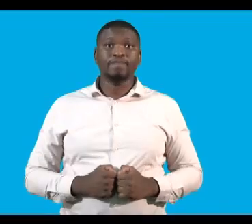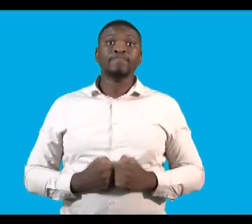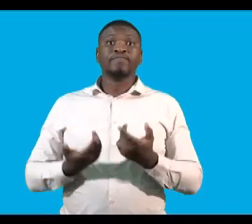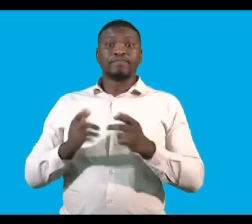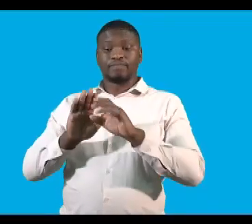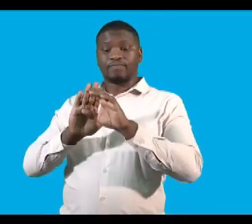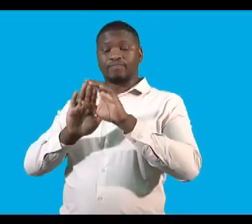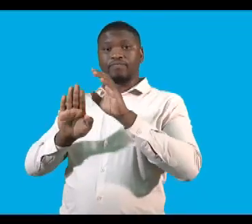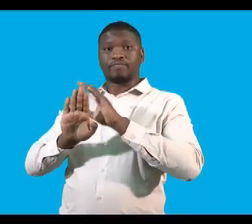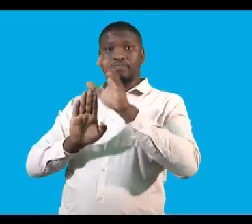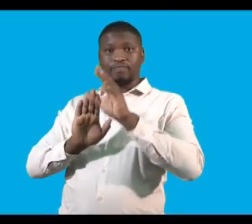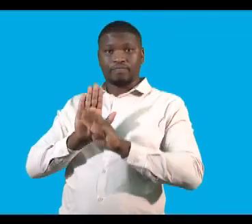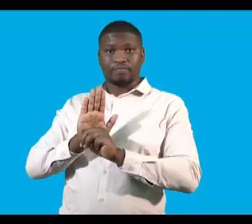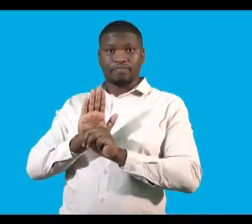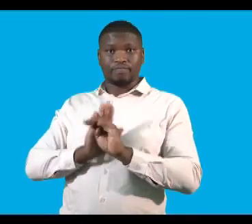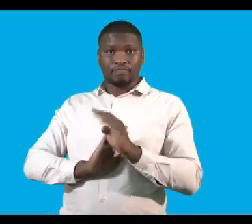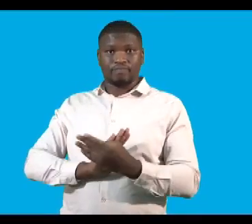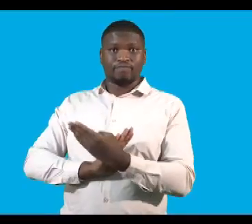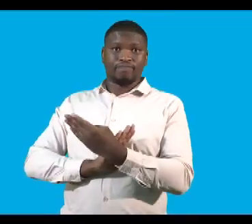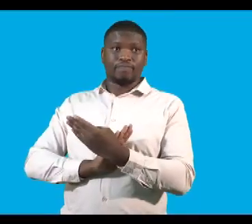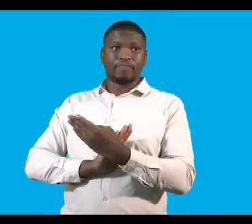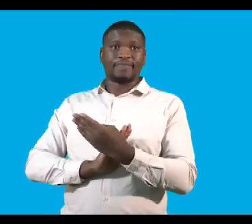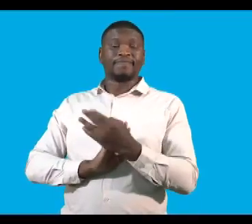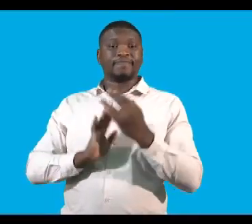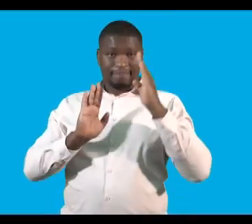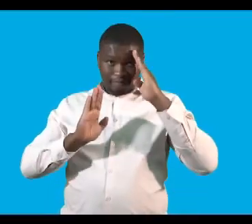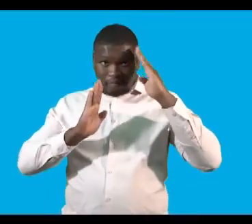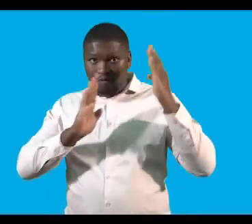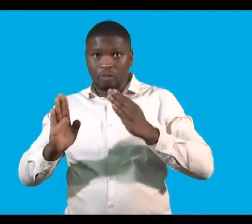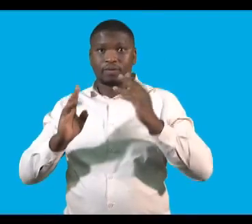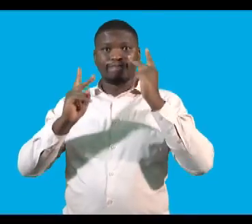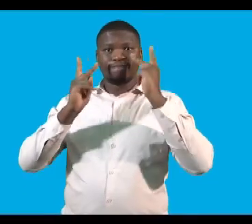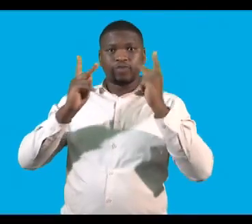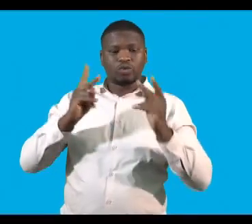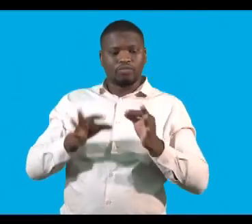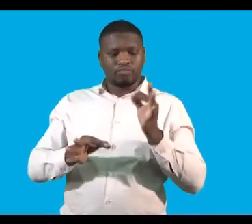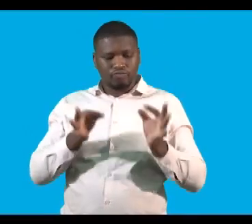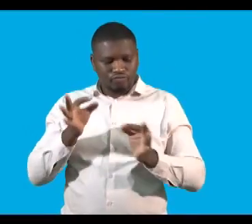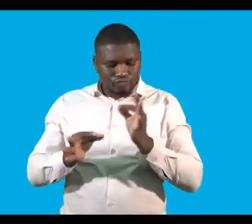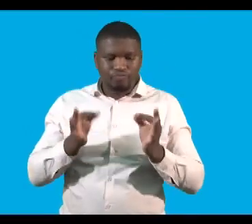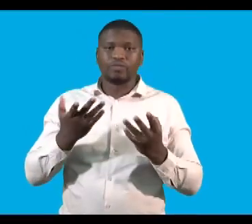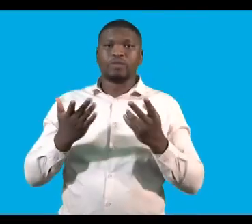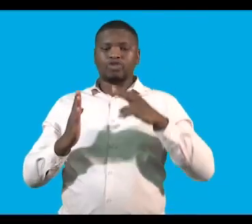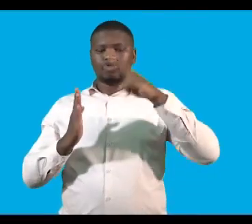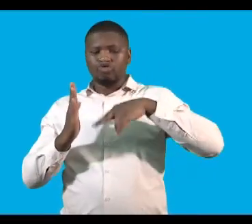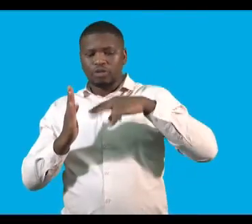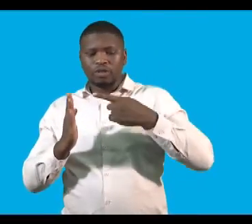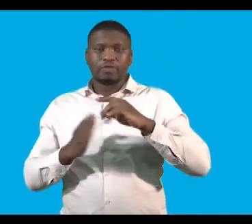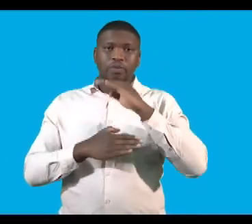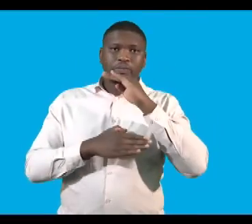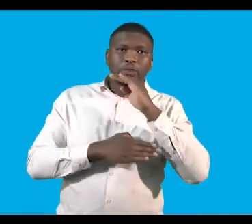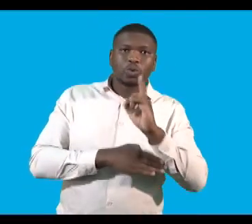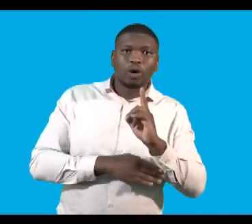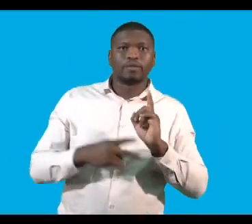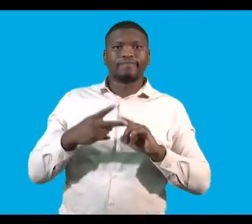When we look at the curriculum scope, visual analysis is where our focus will be today, but there's also reading for meaning and understanding,